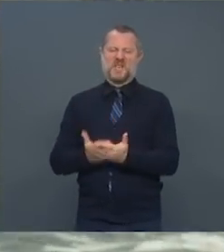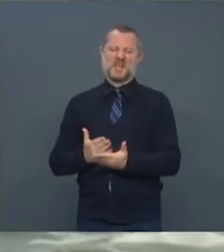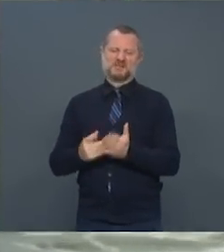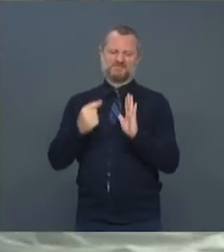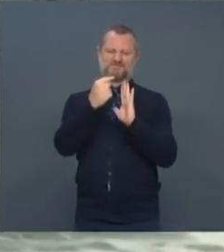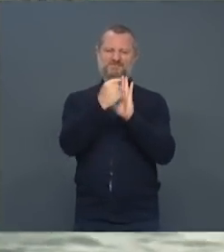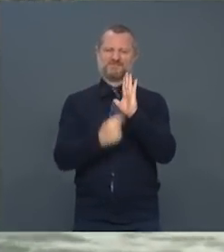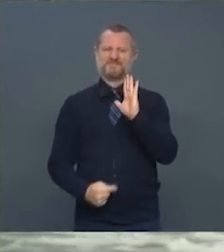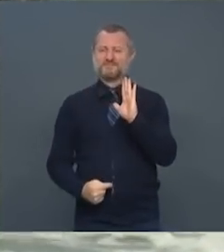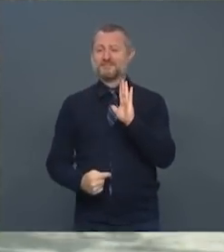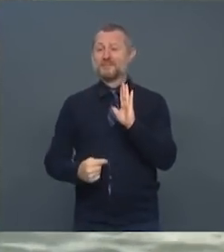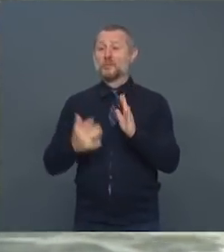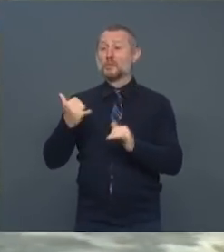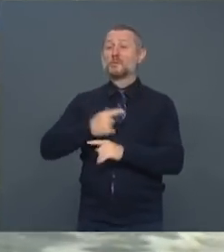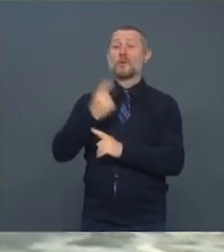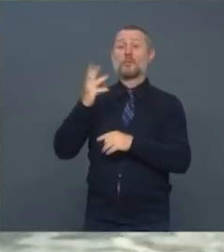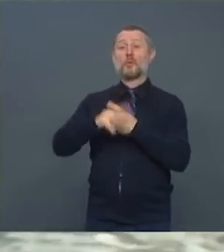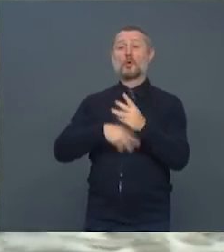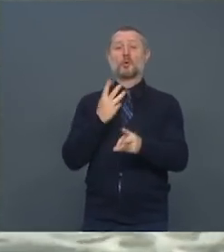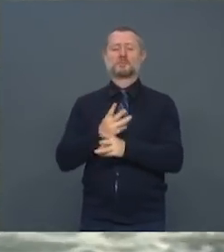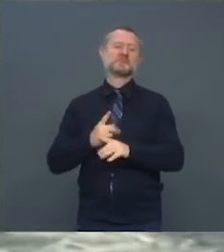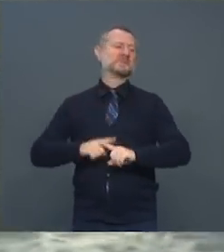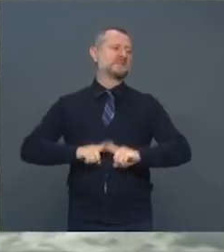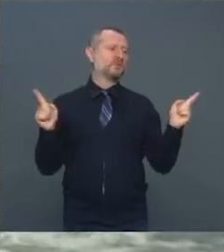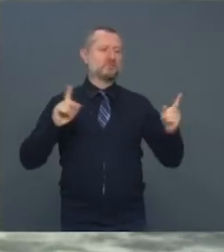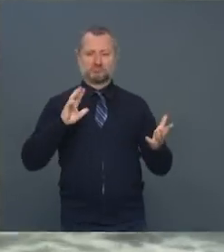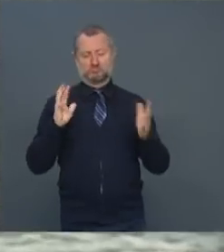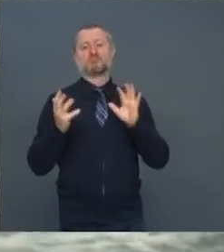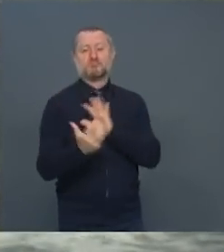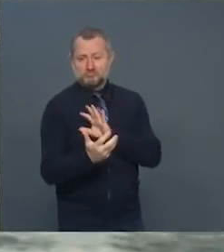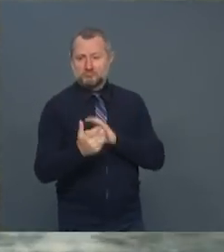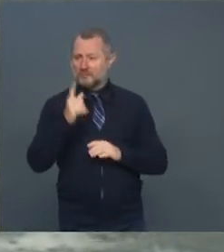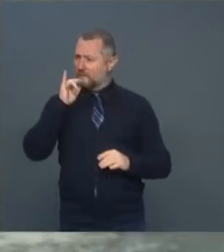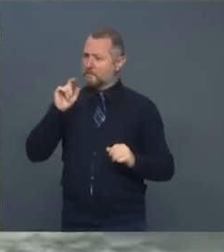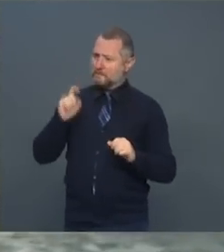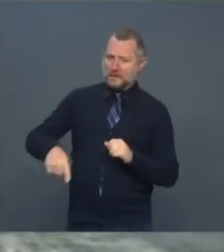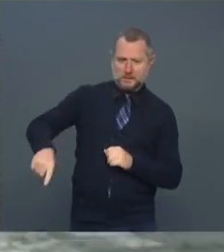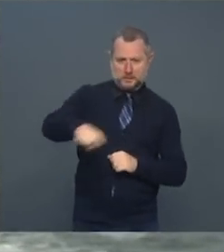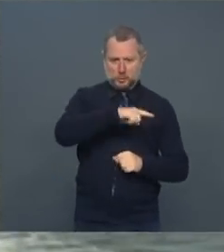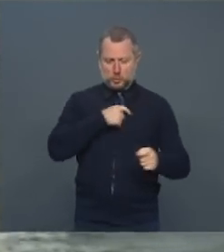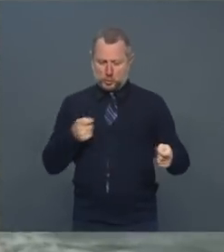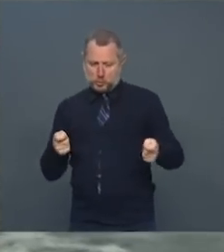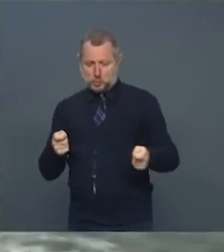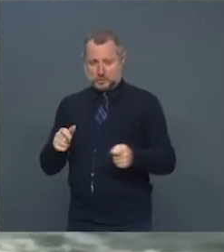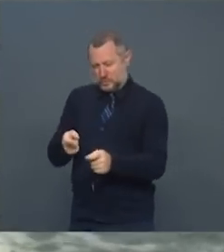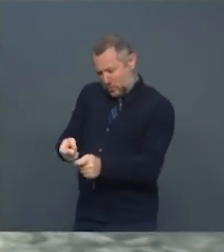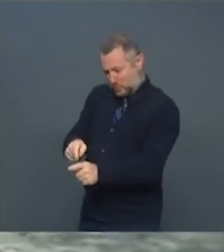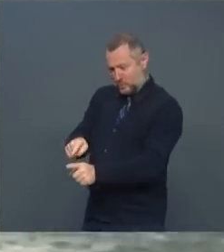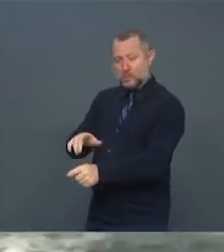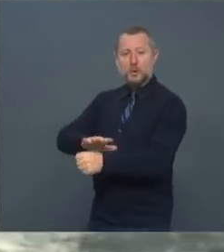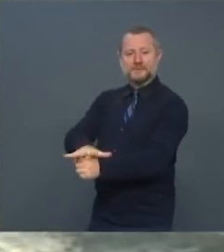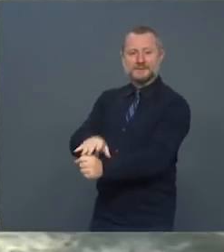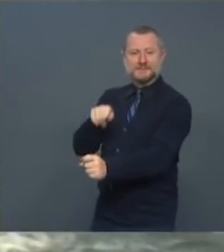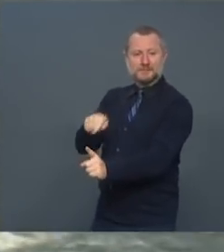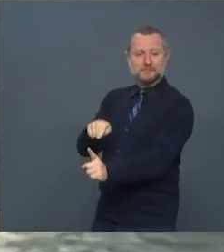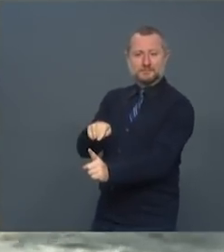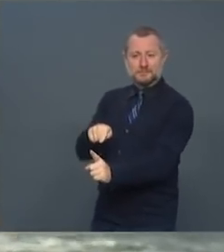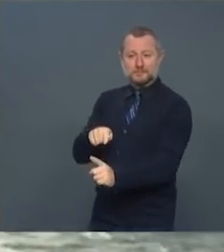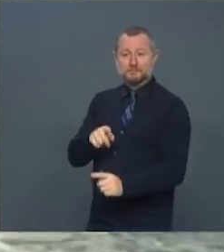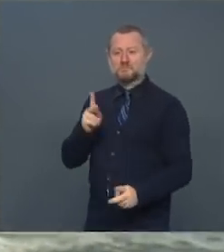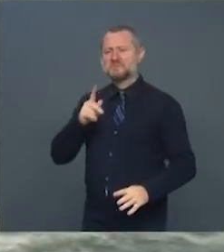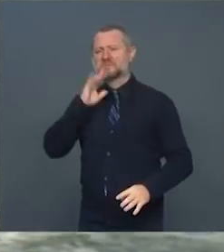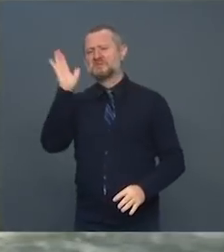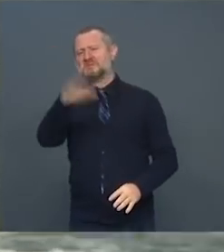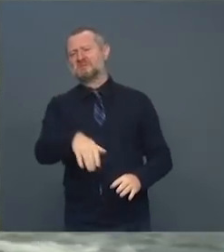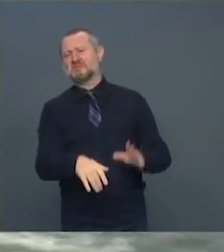normal. We still have to manage COVID. Well, it's not a crisis the way it was. It's